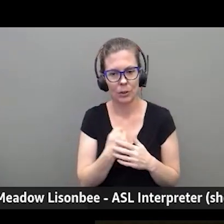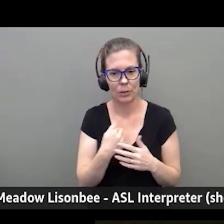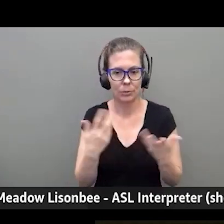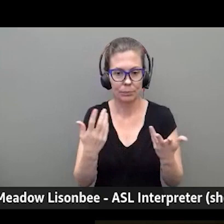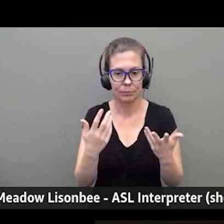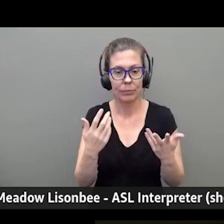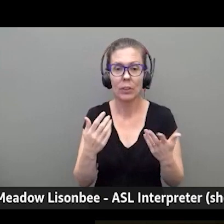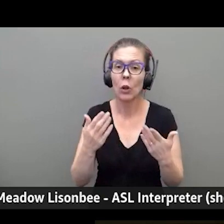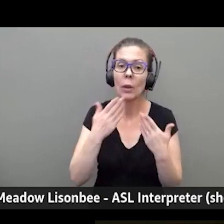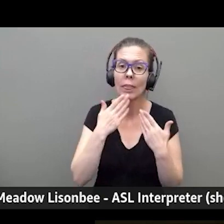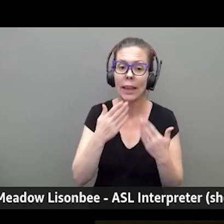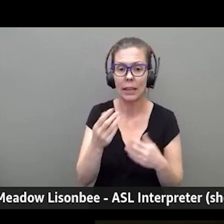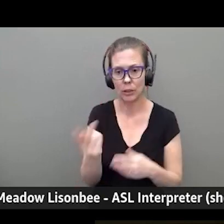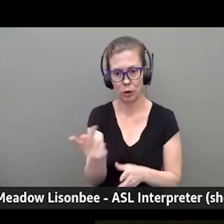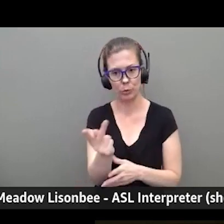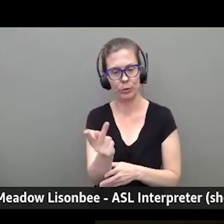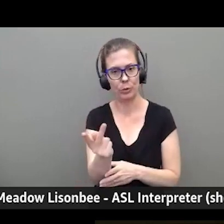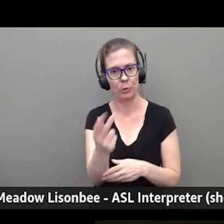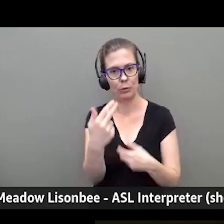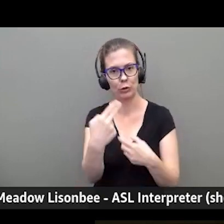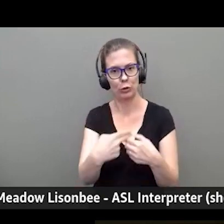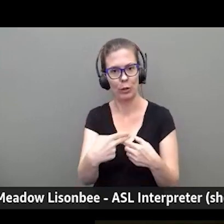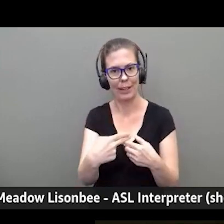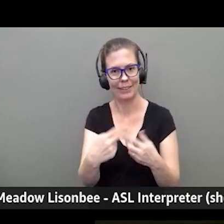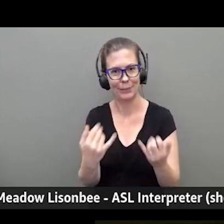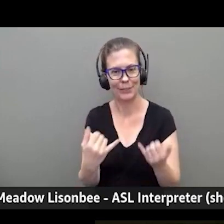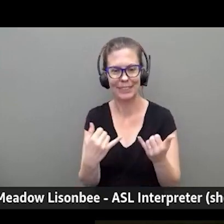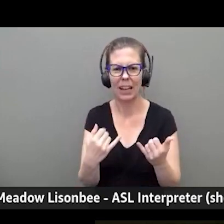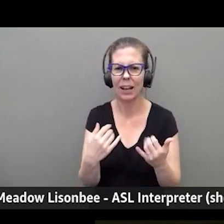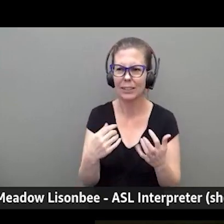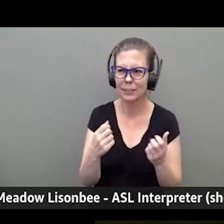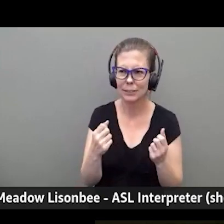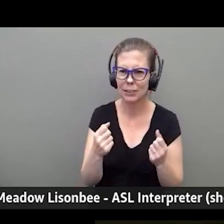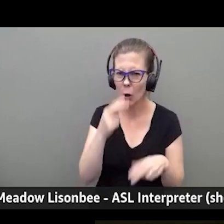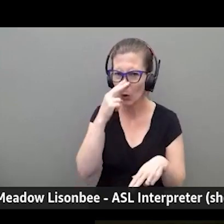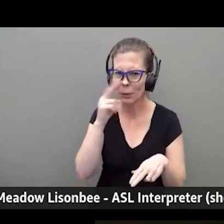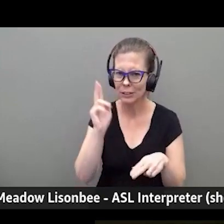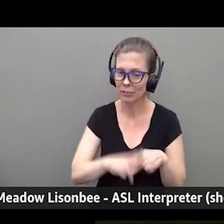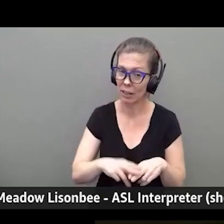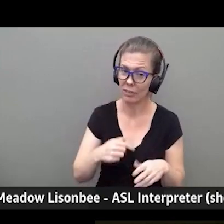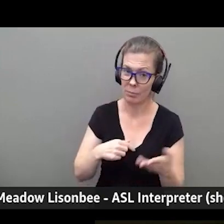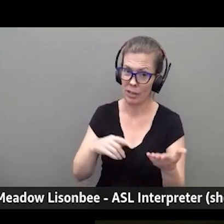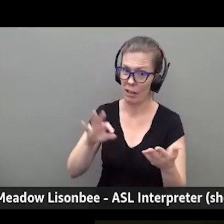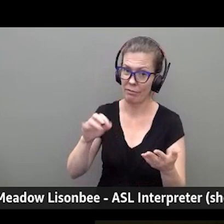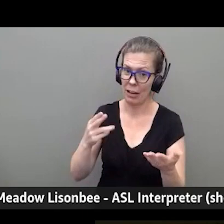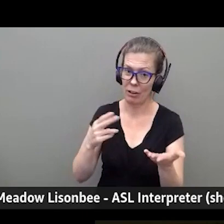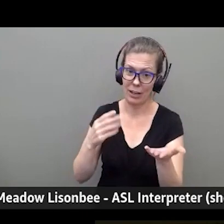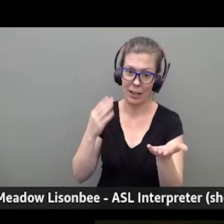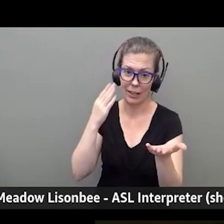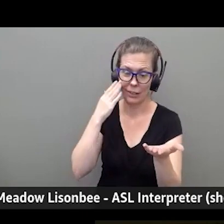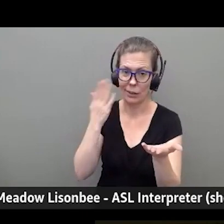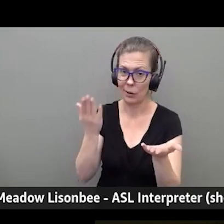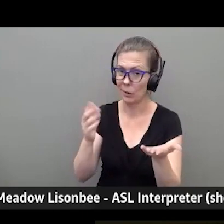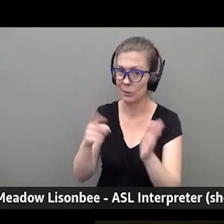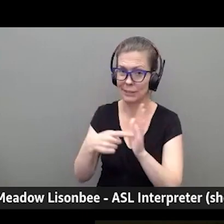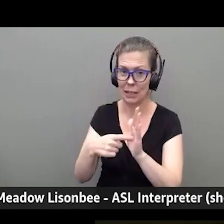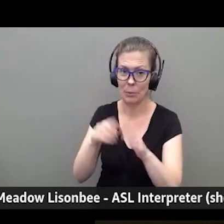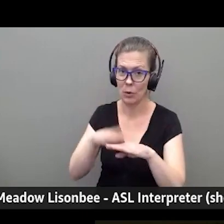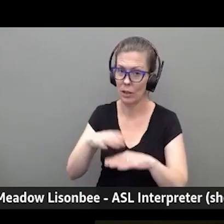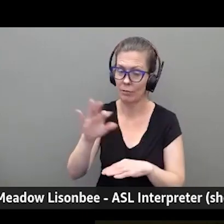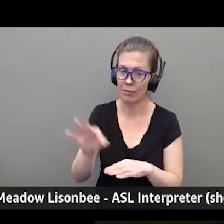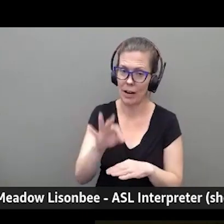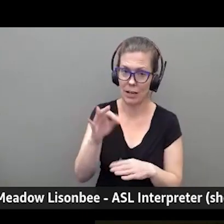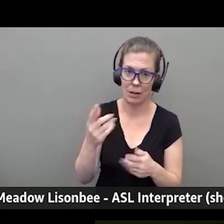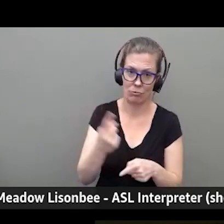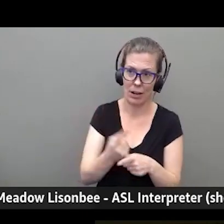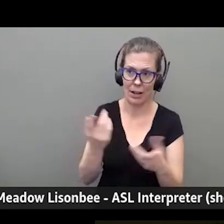want to thank the two of you for joining us here. This has been a ton of fun, at least for me, Farah. I know, you know, demos on a Friday, right? What